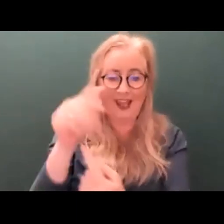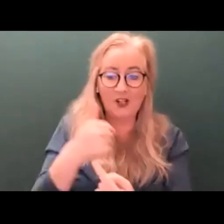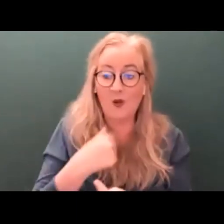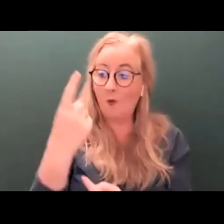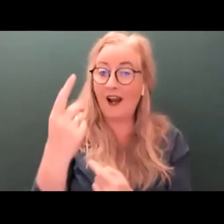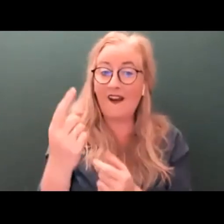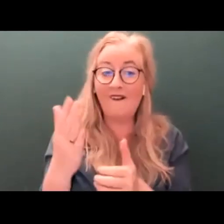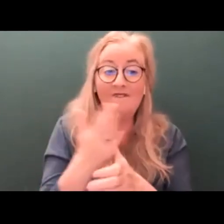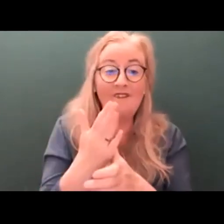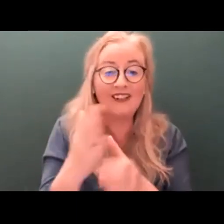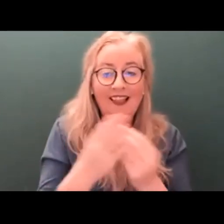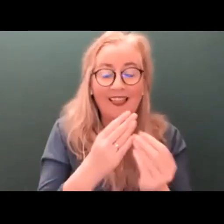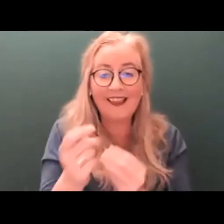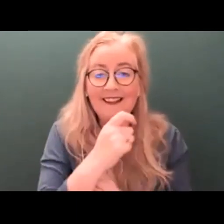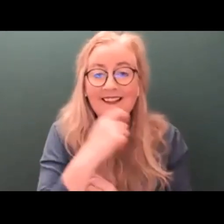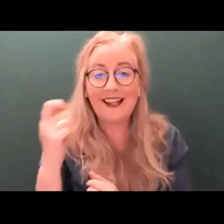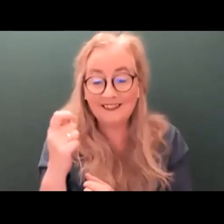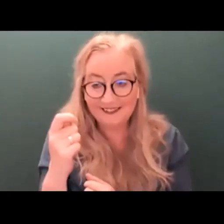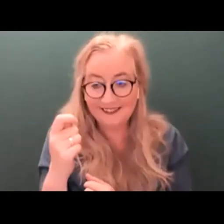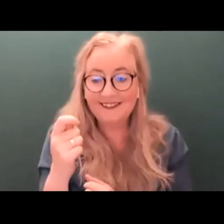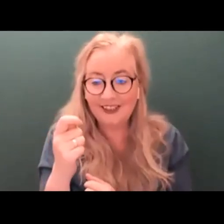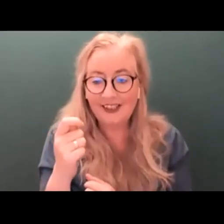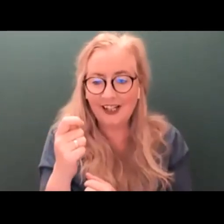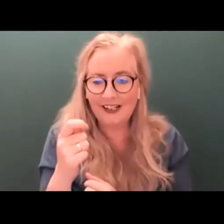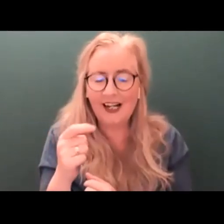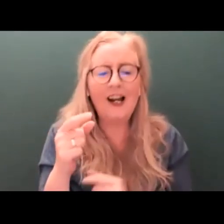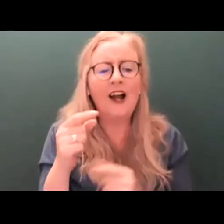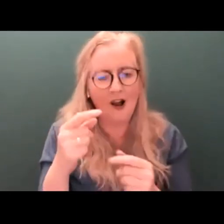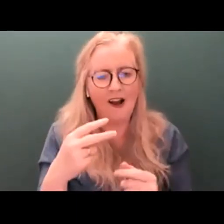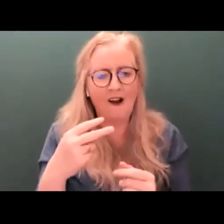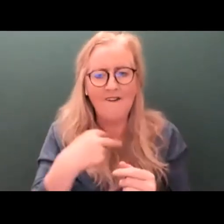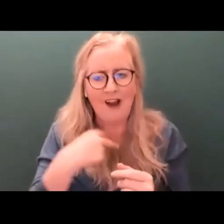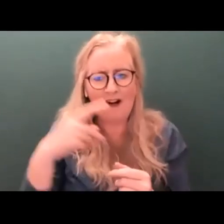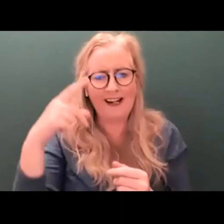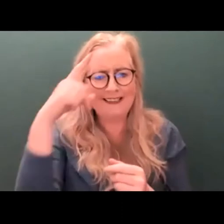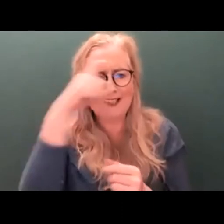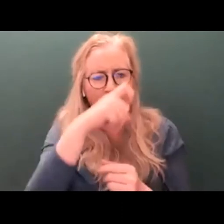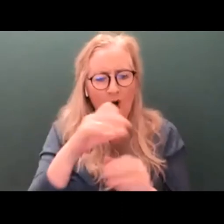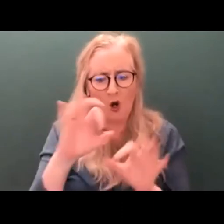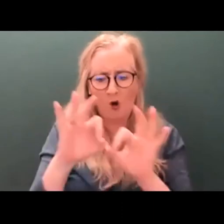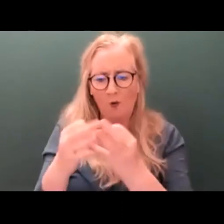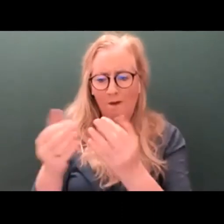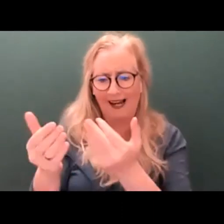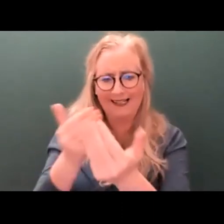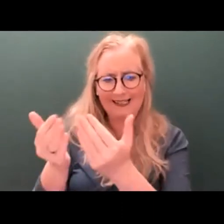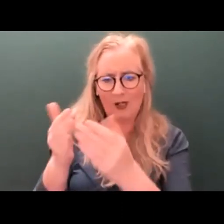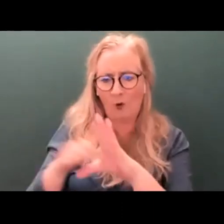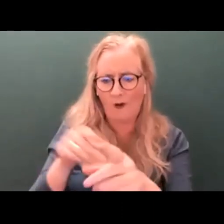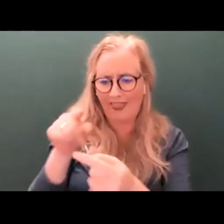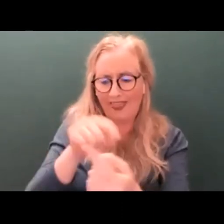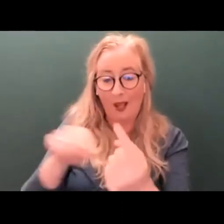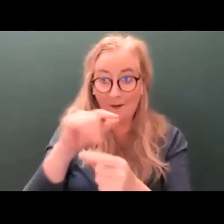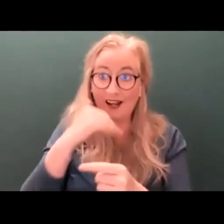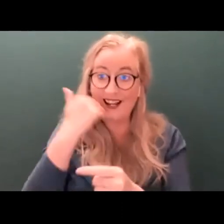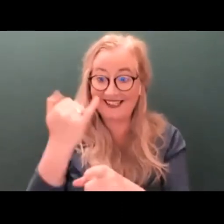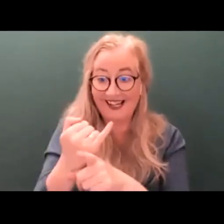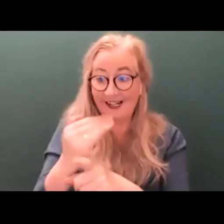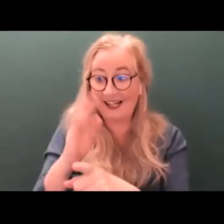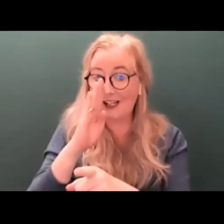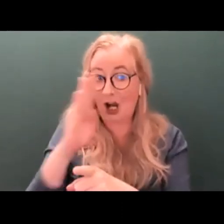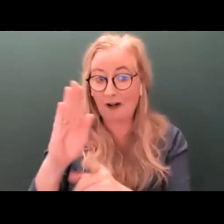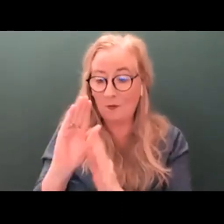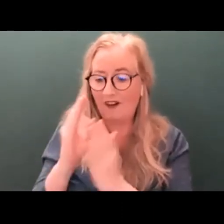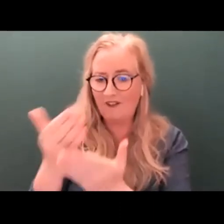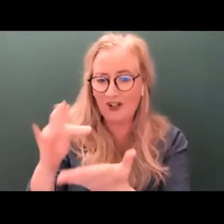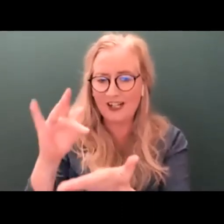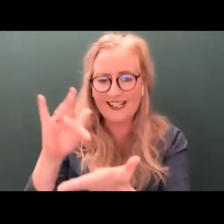is they're a very difficult group to deal with. They're, as I say, in direct provision centres, they're